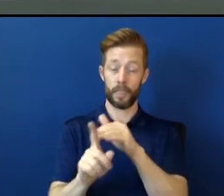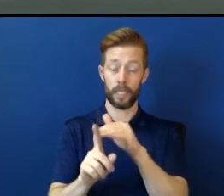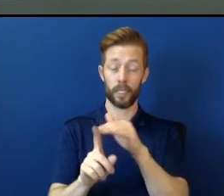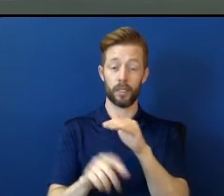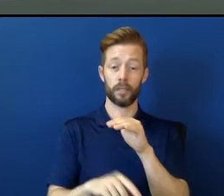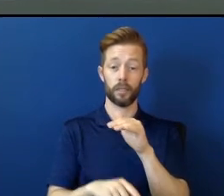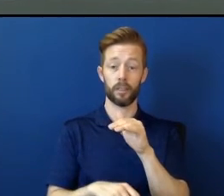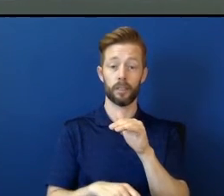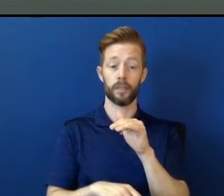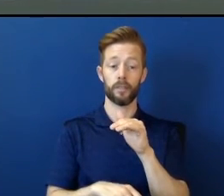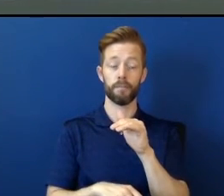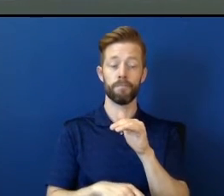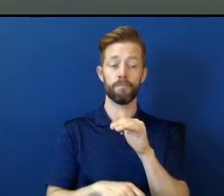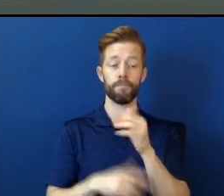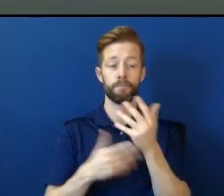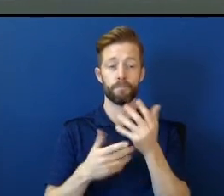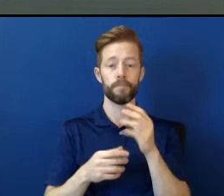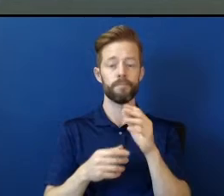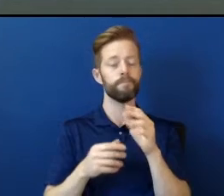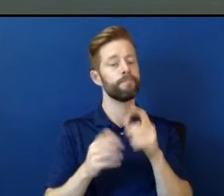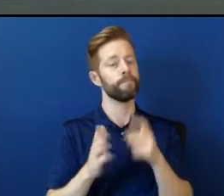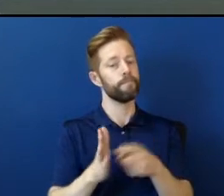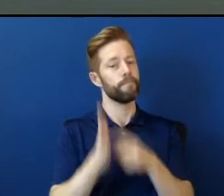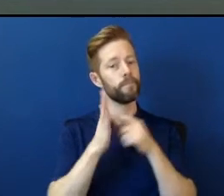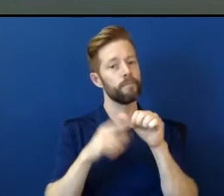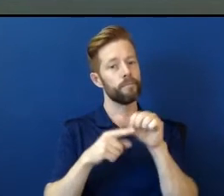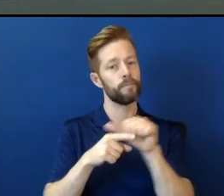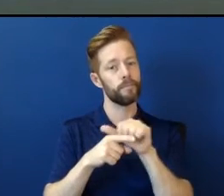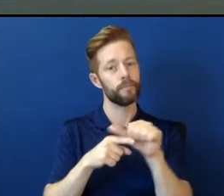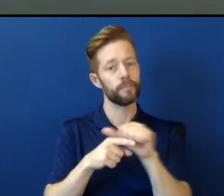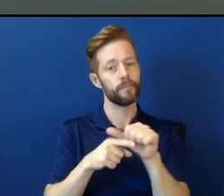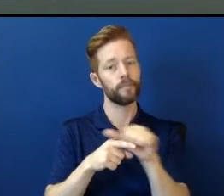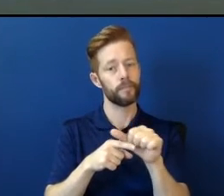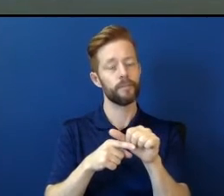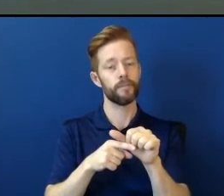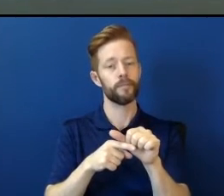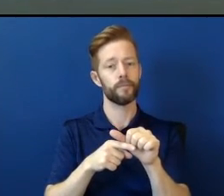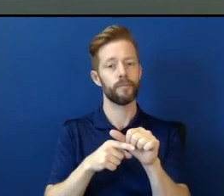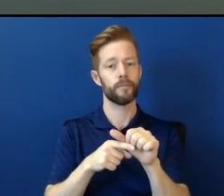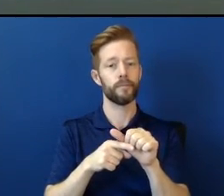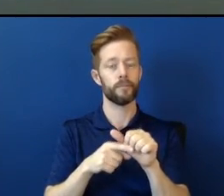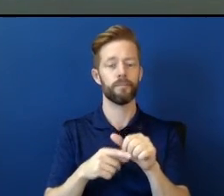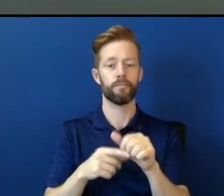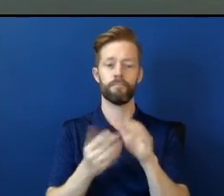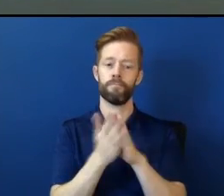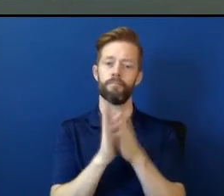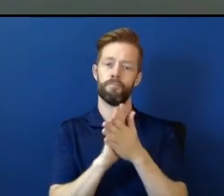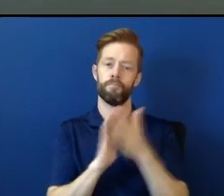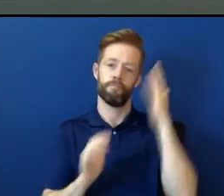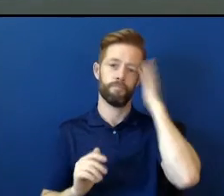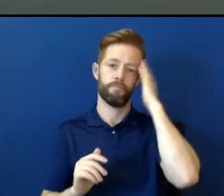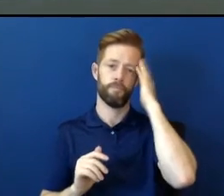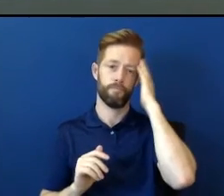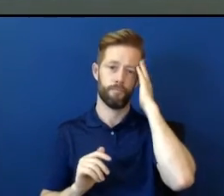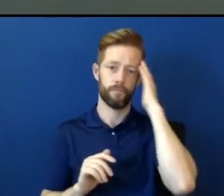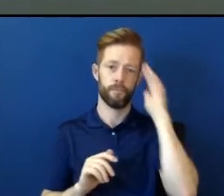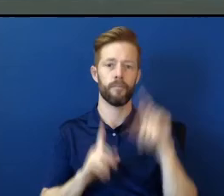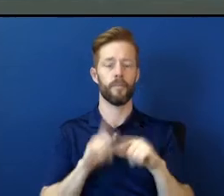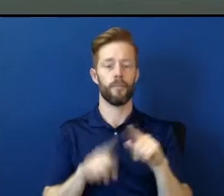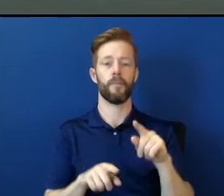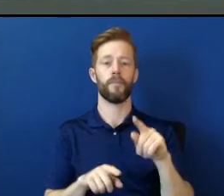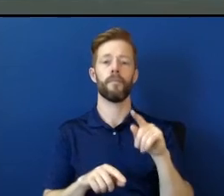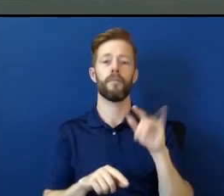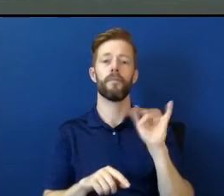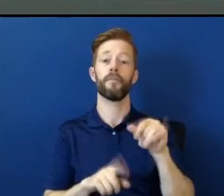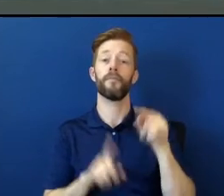It's as you said, the prompting. It takes some practice. It takes a while to get familiar with it, but it's finding